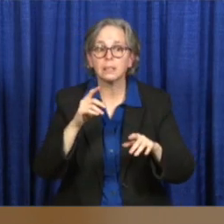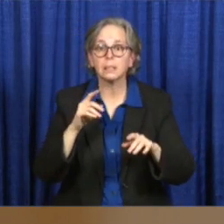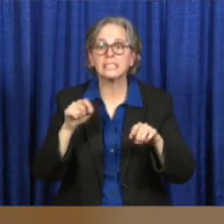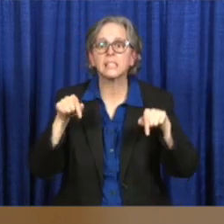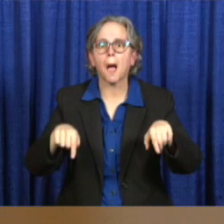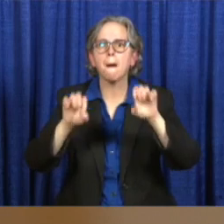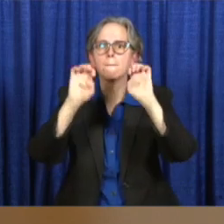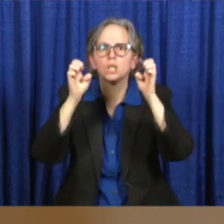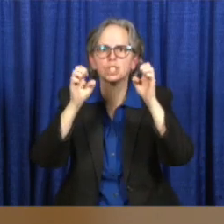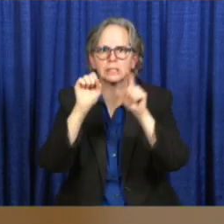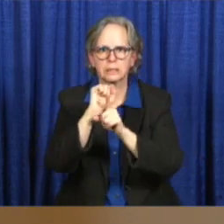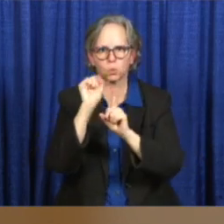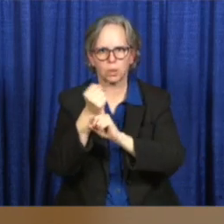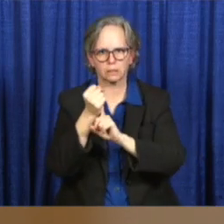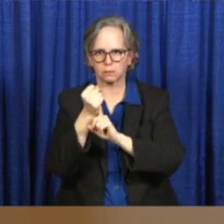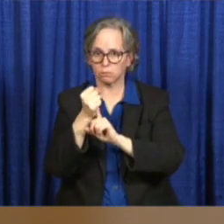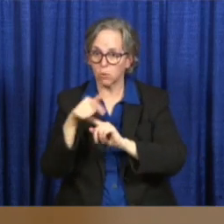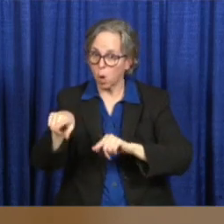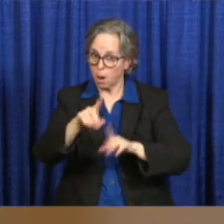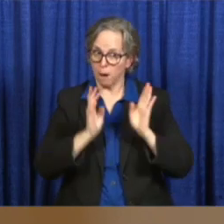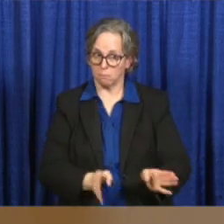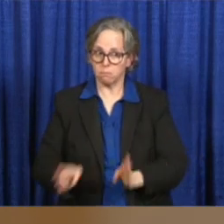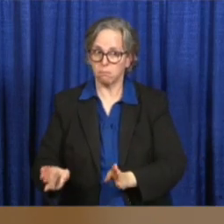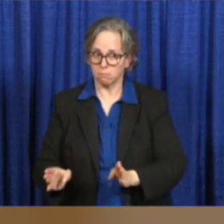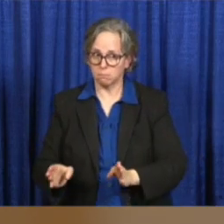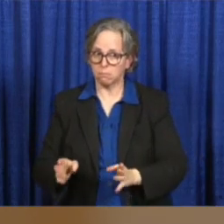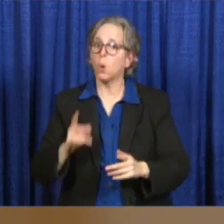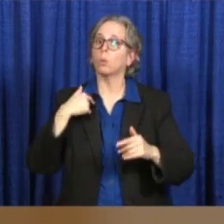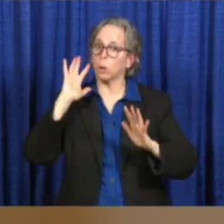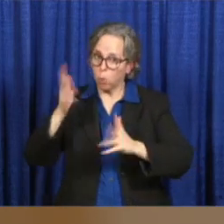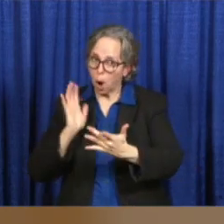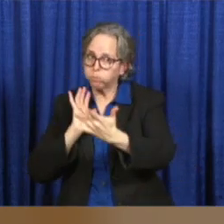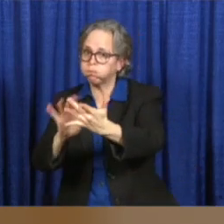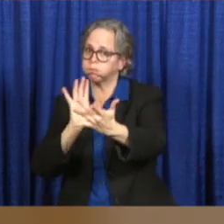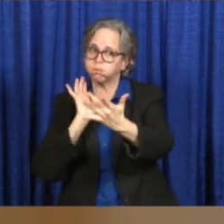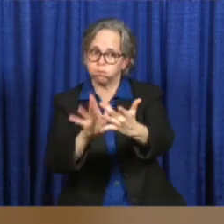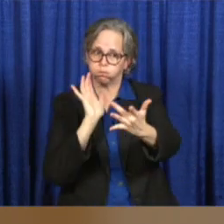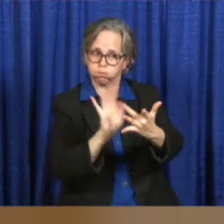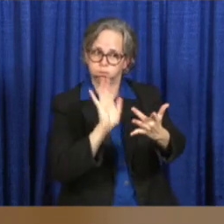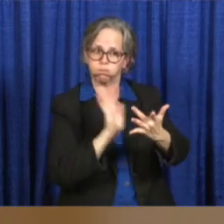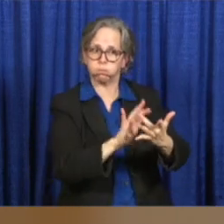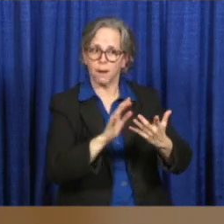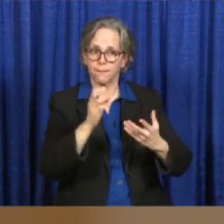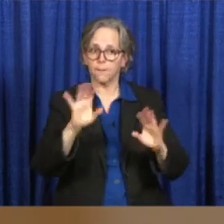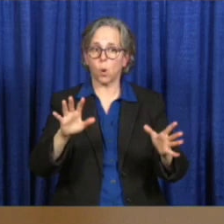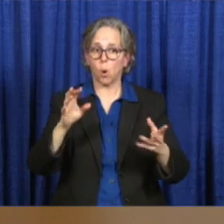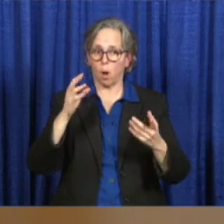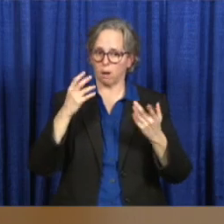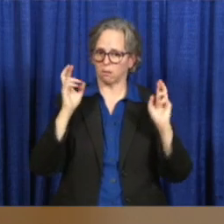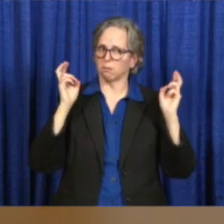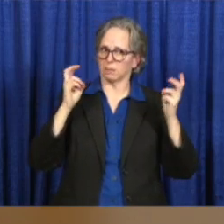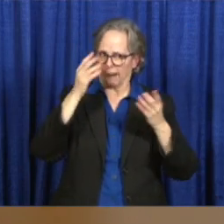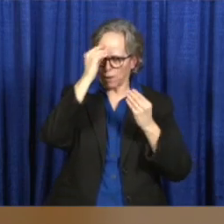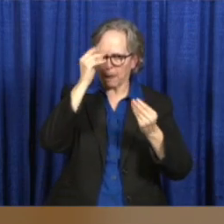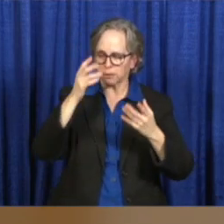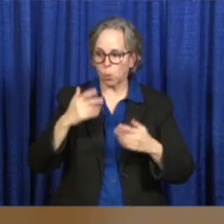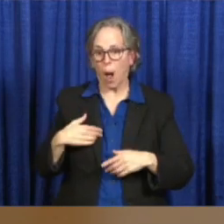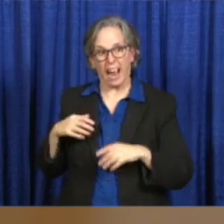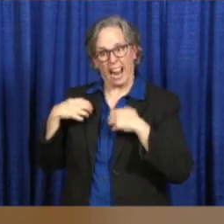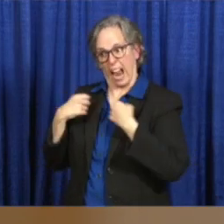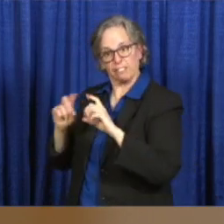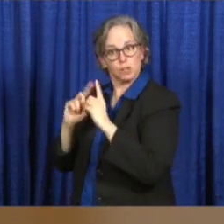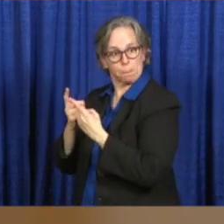to our local health departments also a lot more quickly than waiting on some of the beleaguered testing and